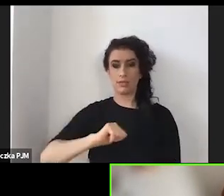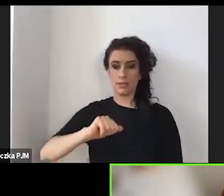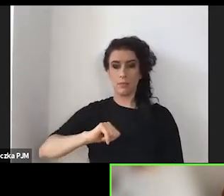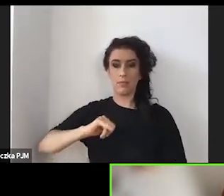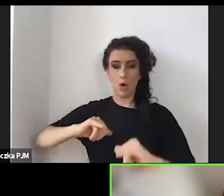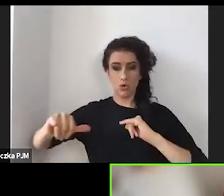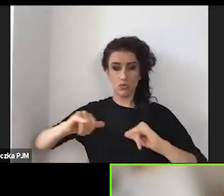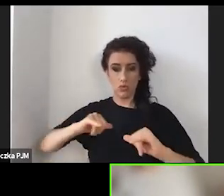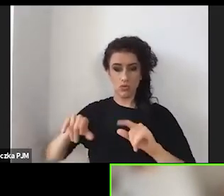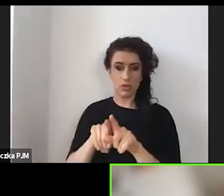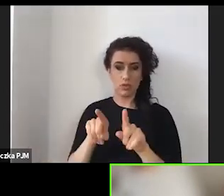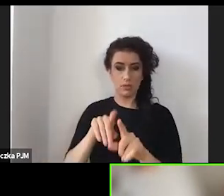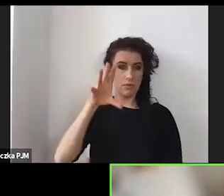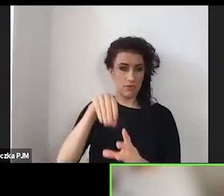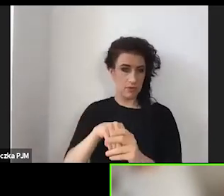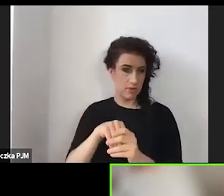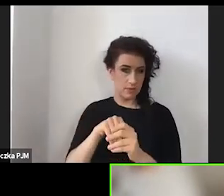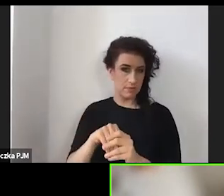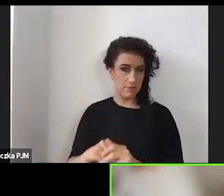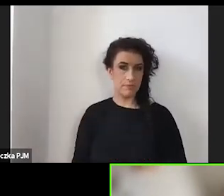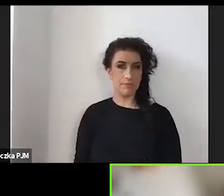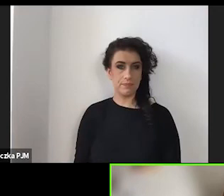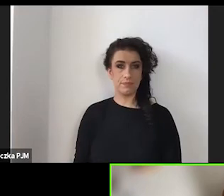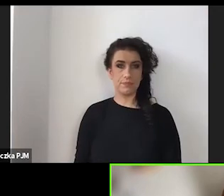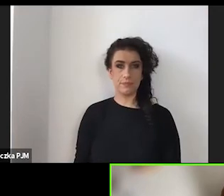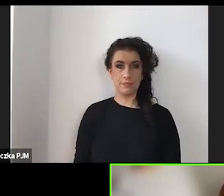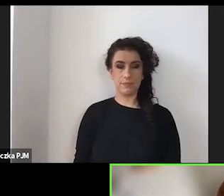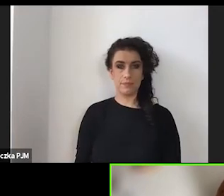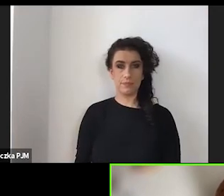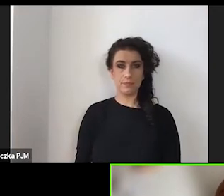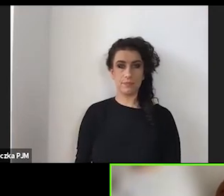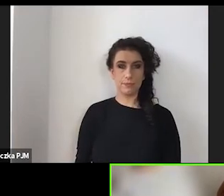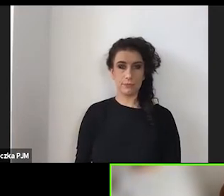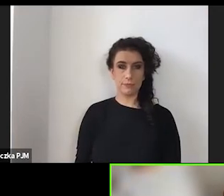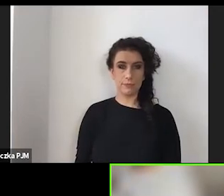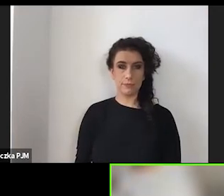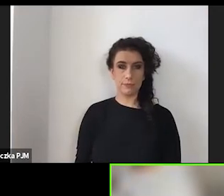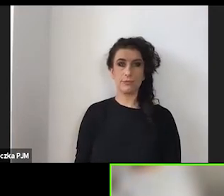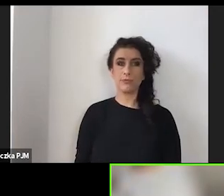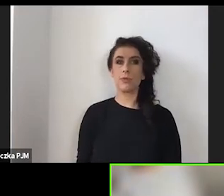know, that have leadership. Then you have to talk with principals, with